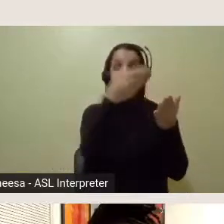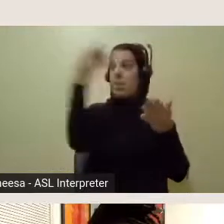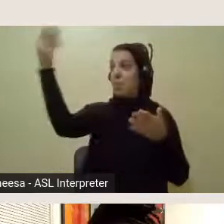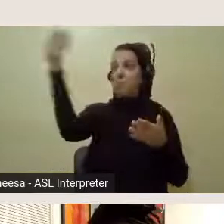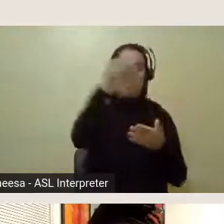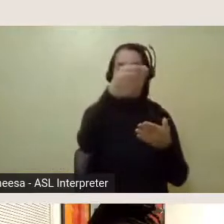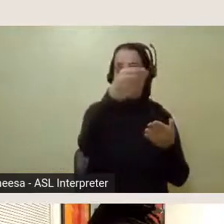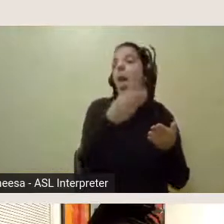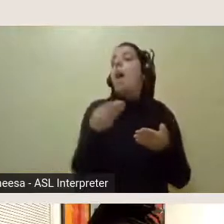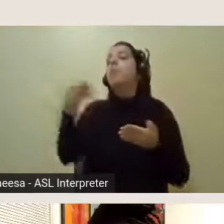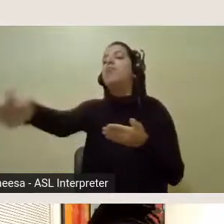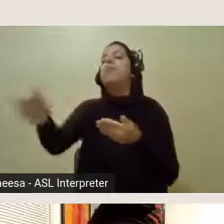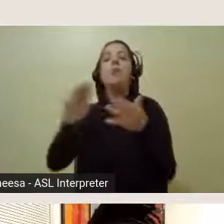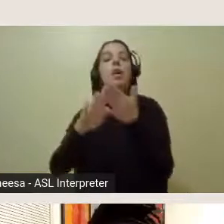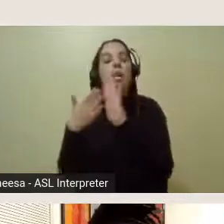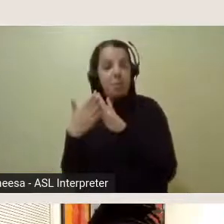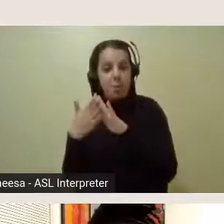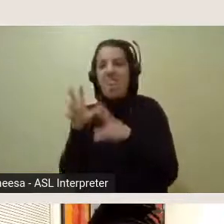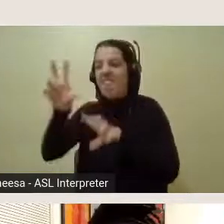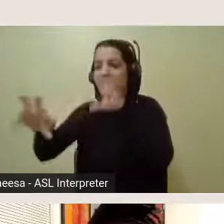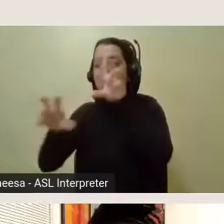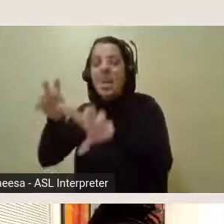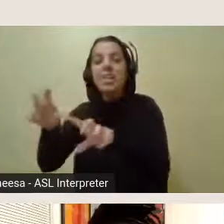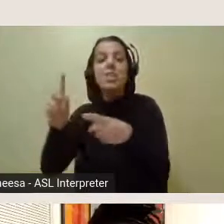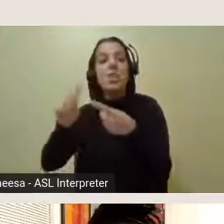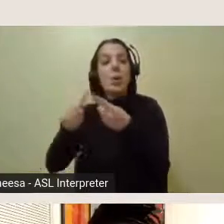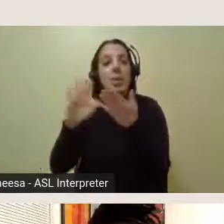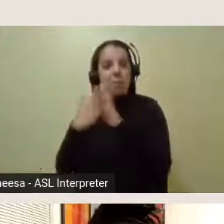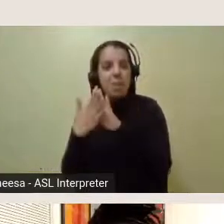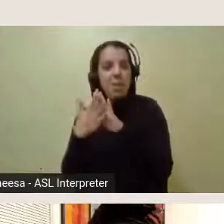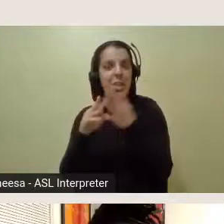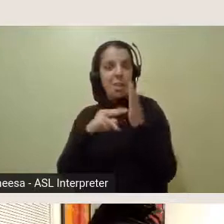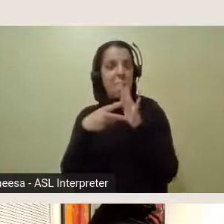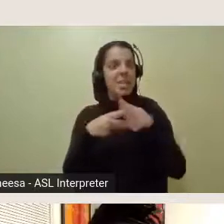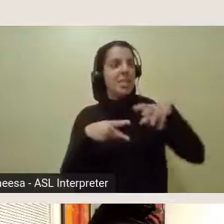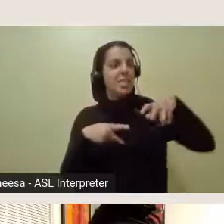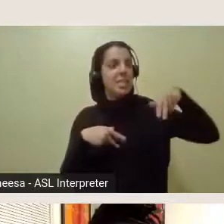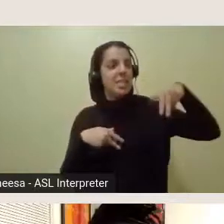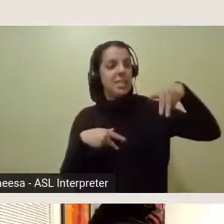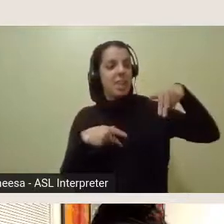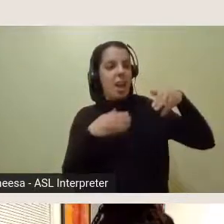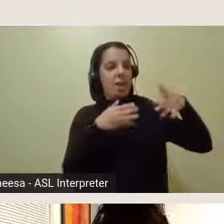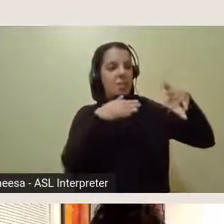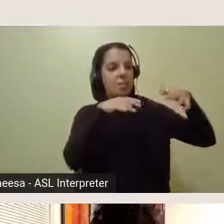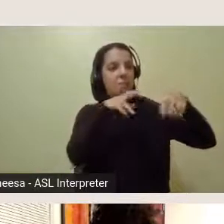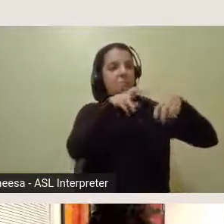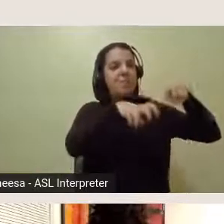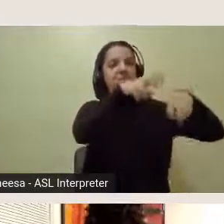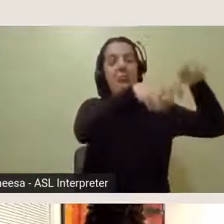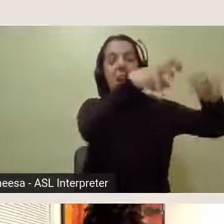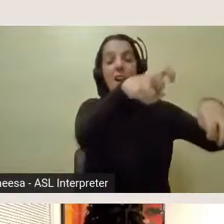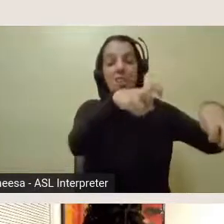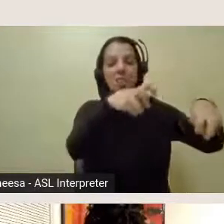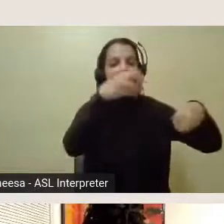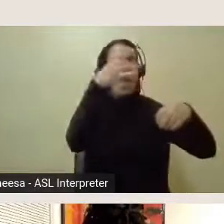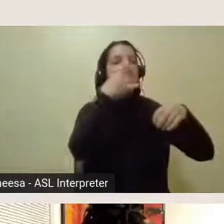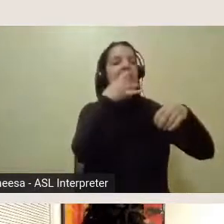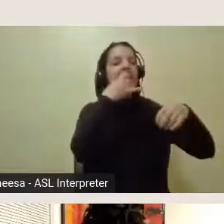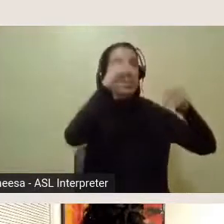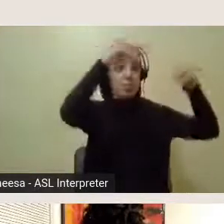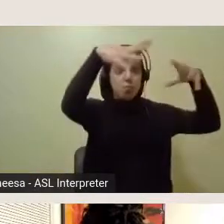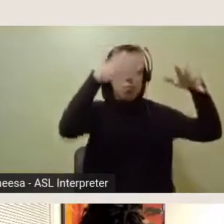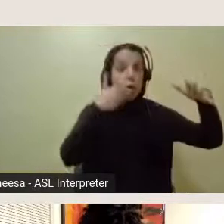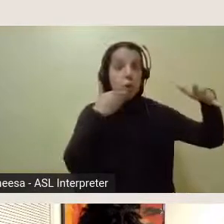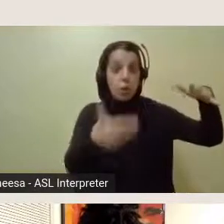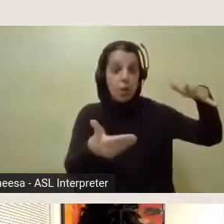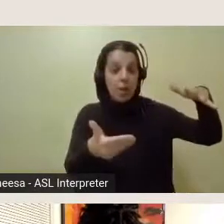community has everything that they need, so that they actually have stairwells that are lit. You know, accountability looks like reinvesting into